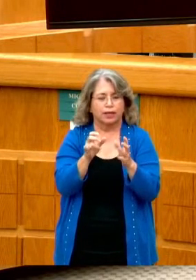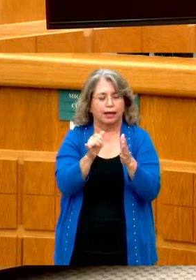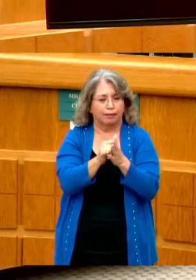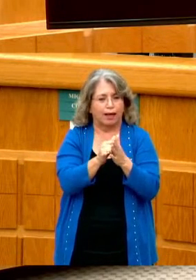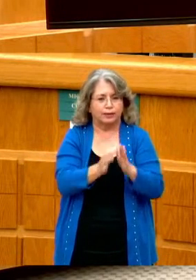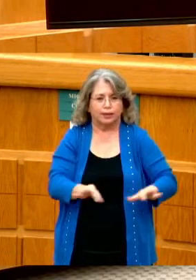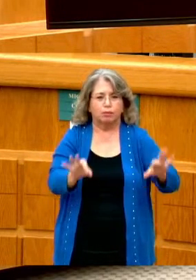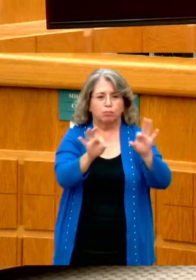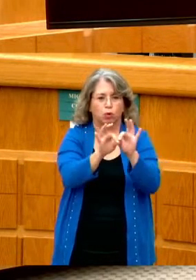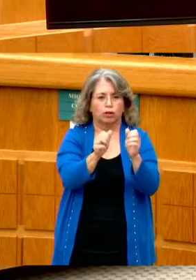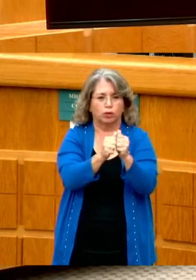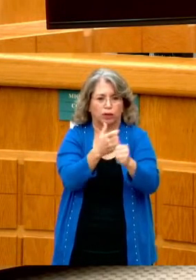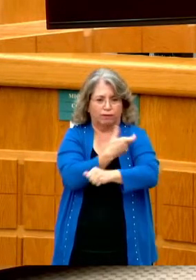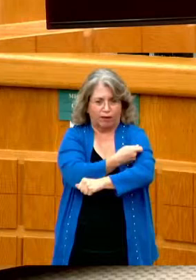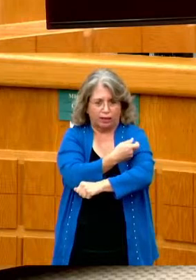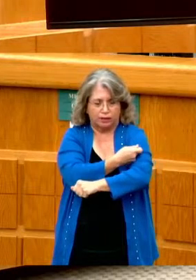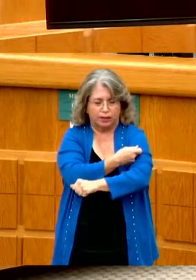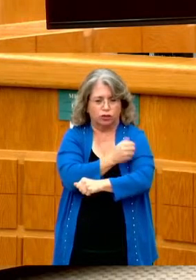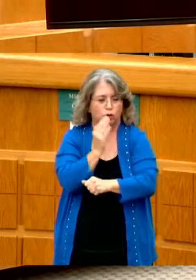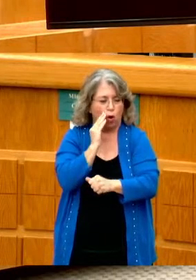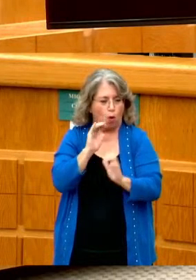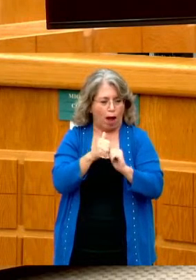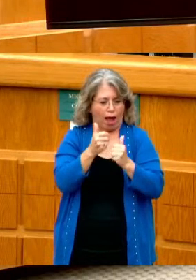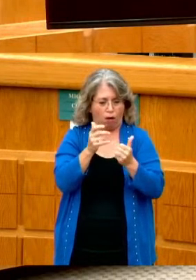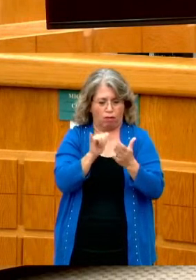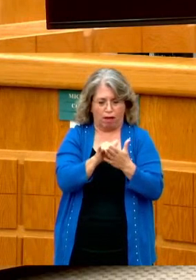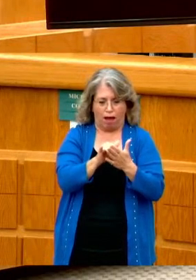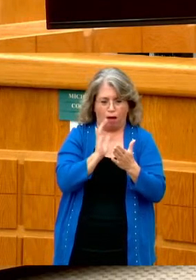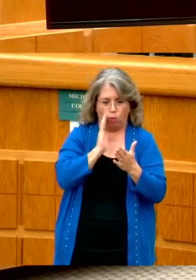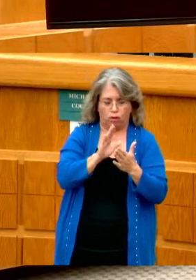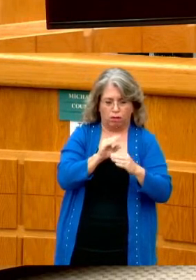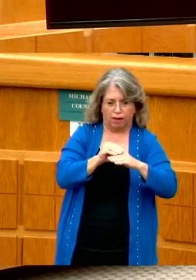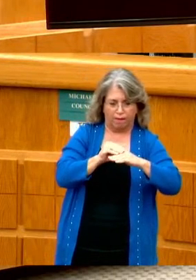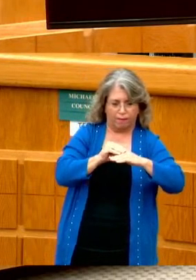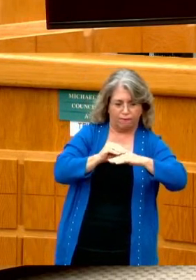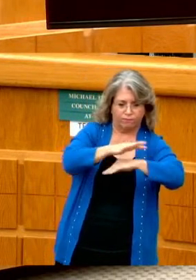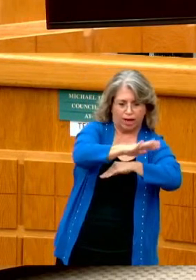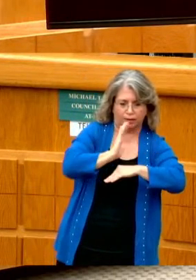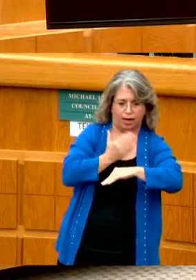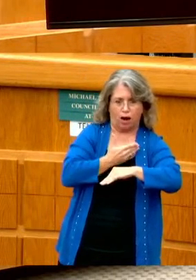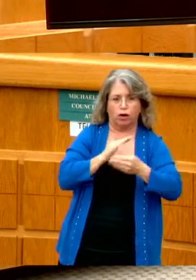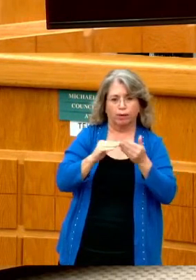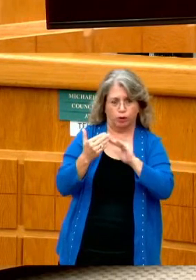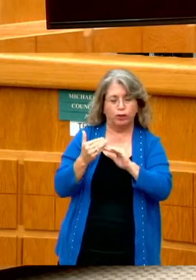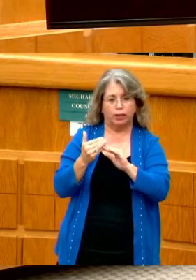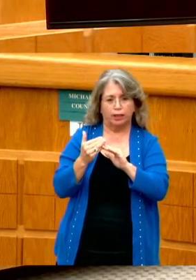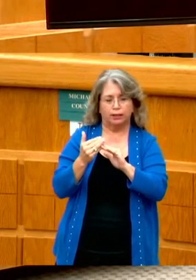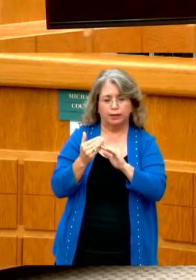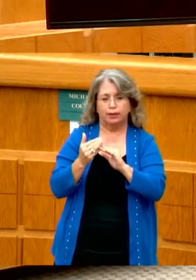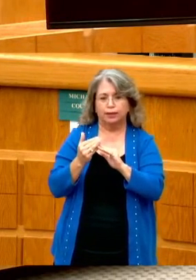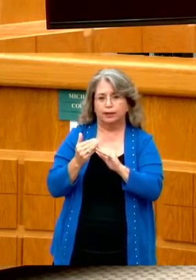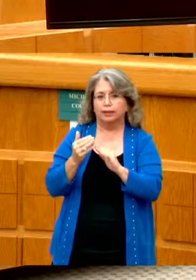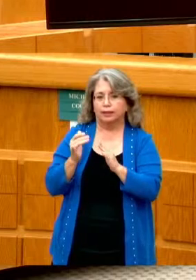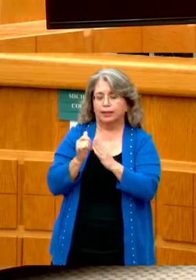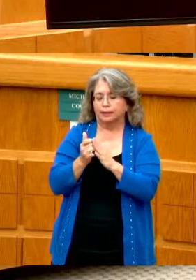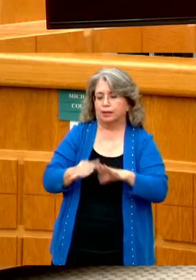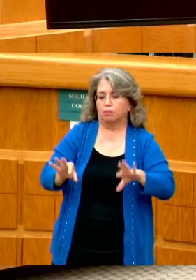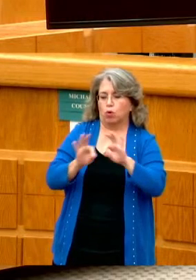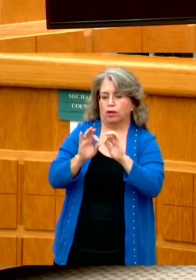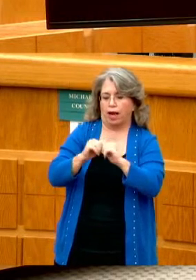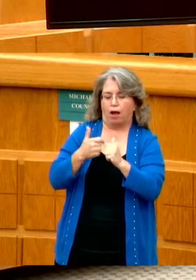And knowing how they impact our community is vital to ensuring we get our resources, and we need to serve, of course, these